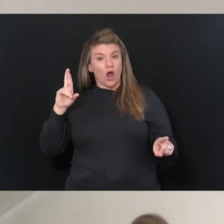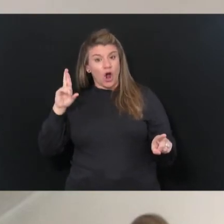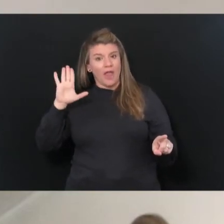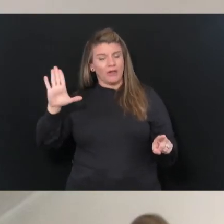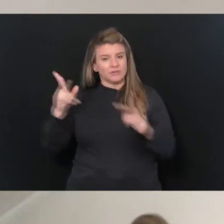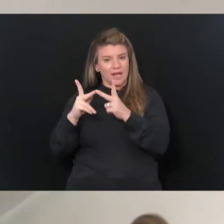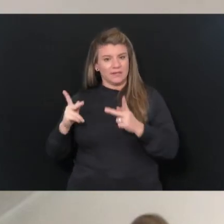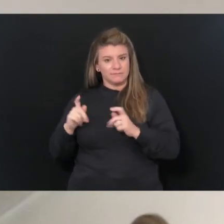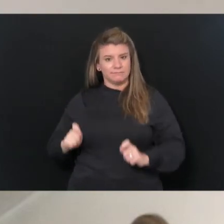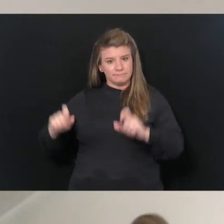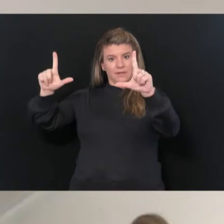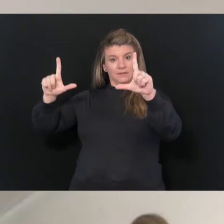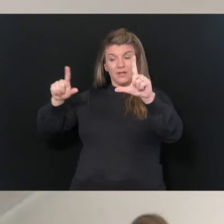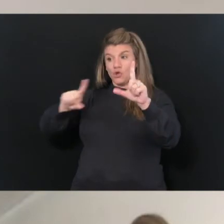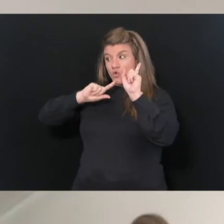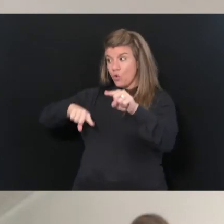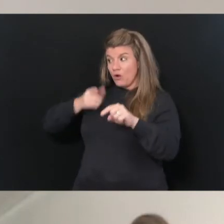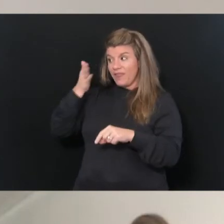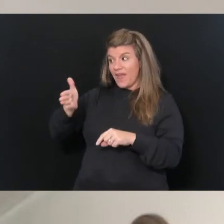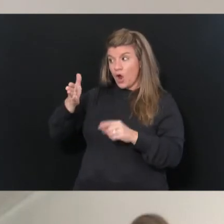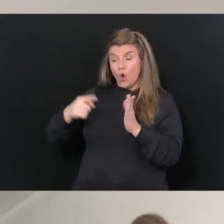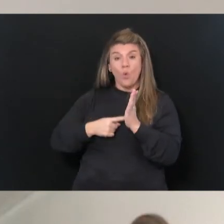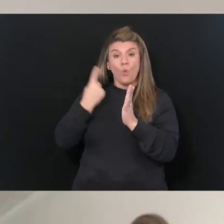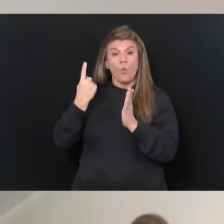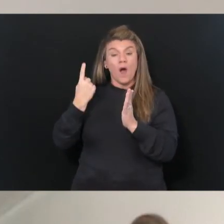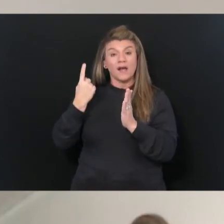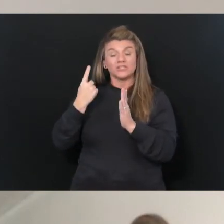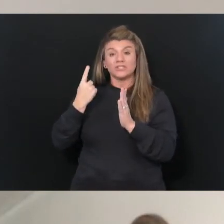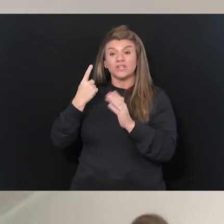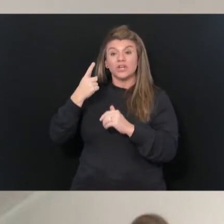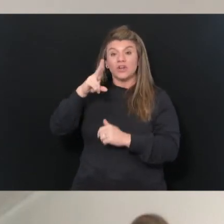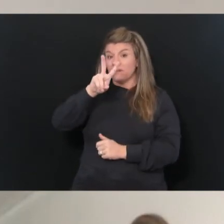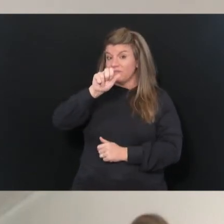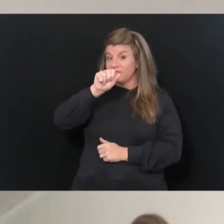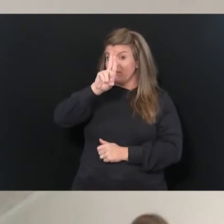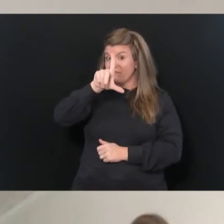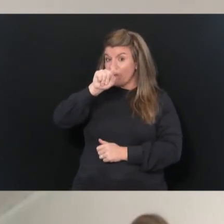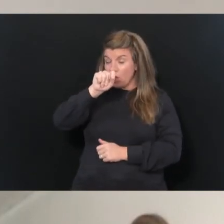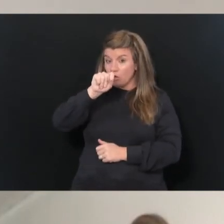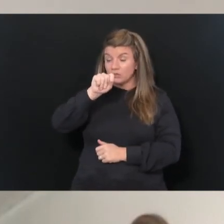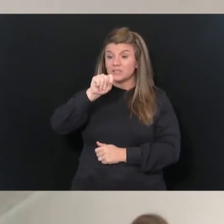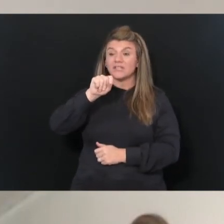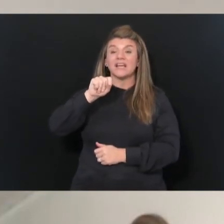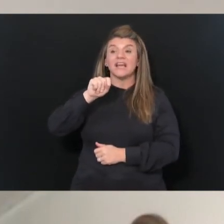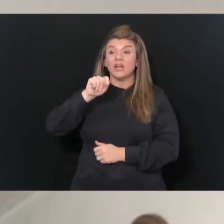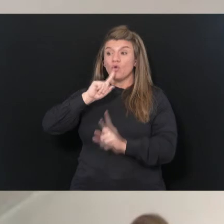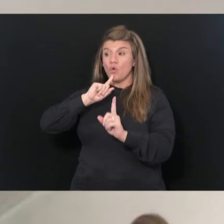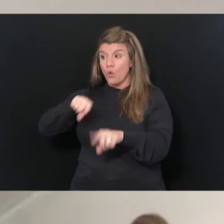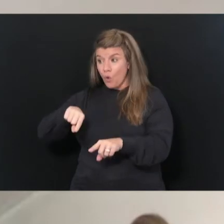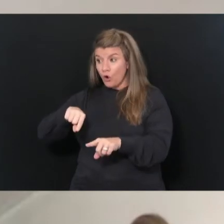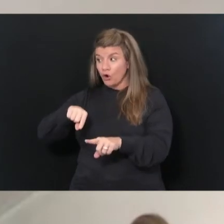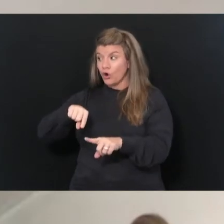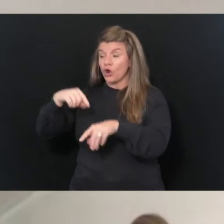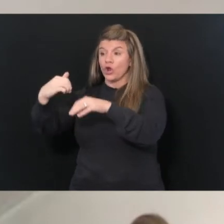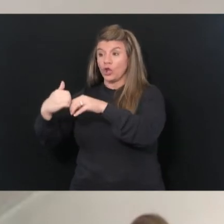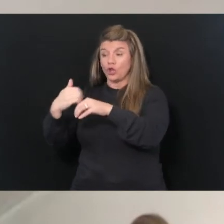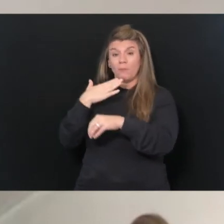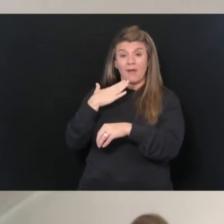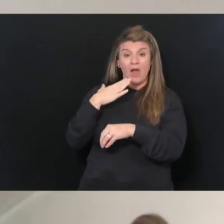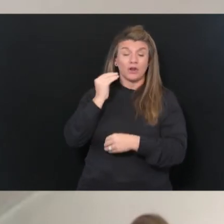site. Once the Vault tube and sample kit comes to